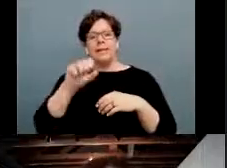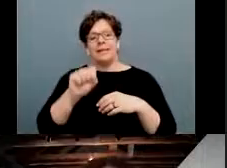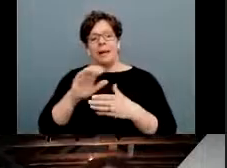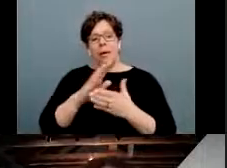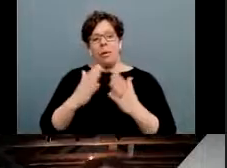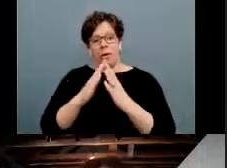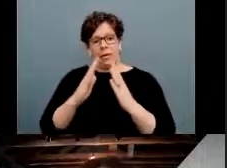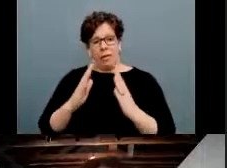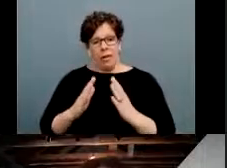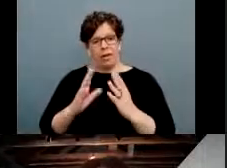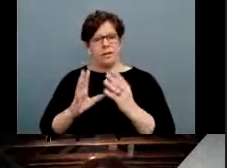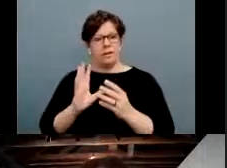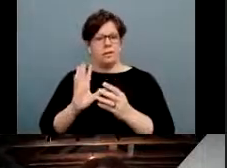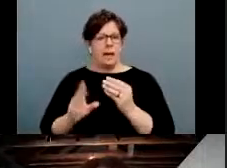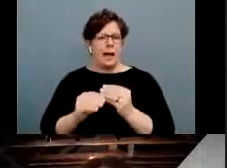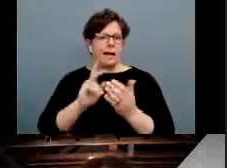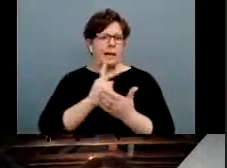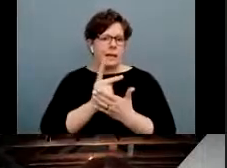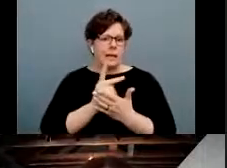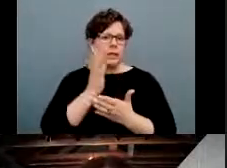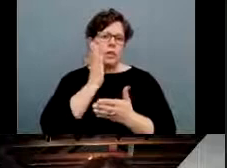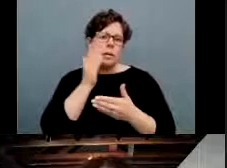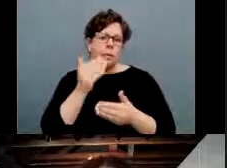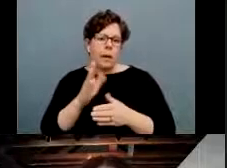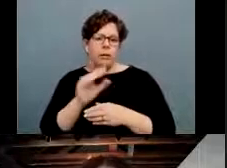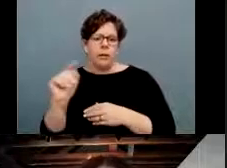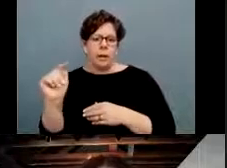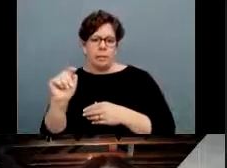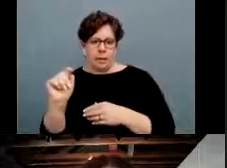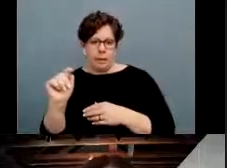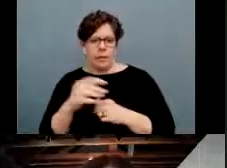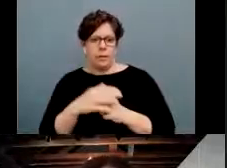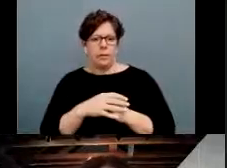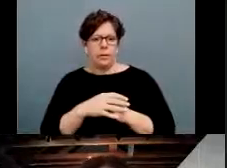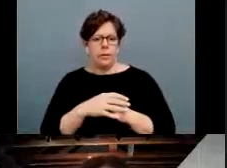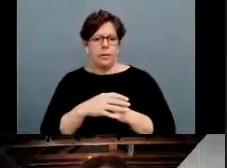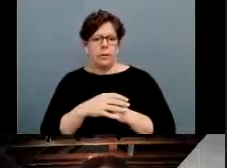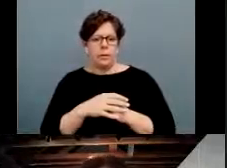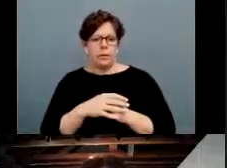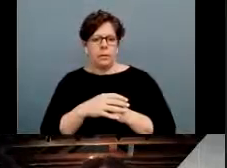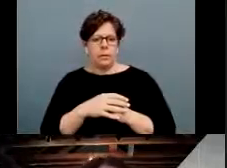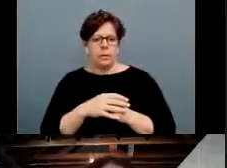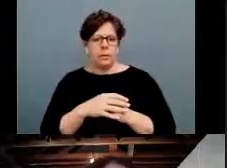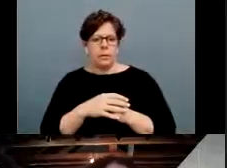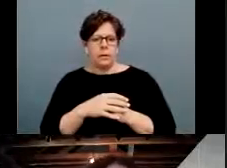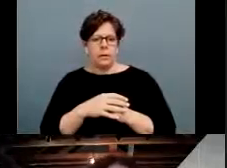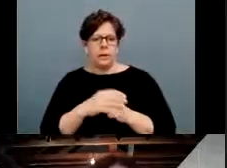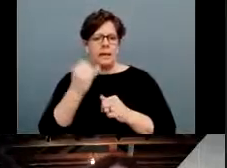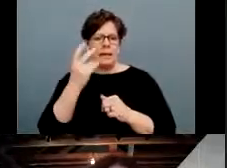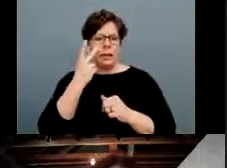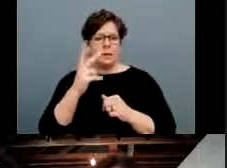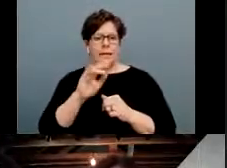that included a kitchen, a bedroom, and a bathroom. So as we turn here, we'll see this I-beam would have been the wall